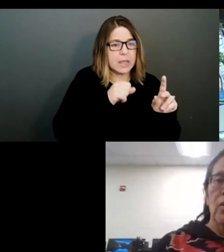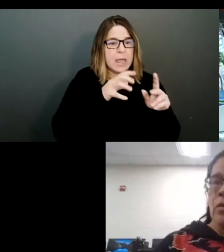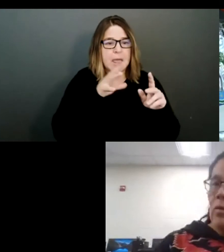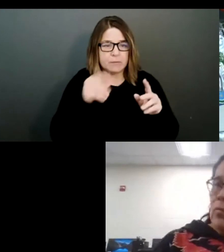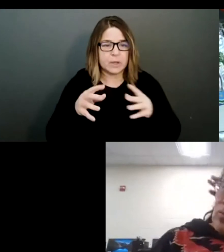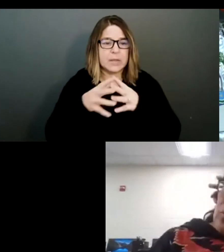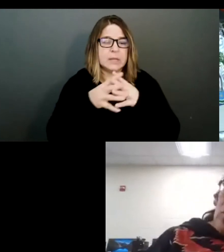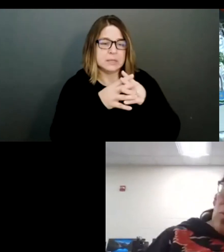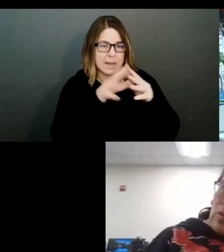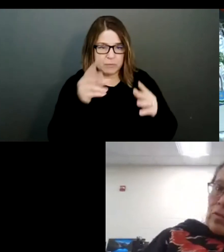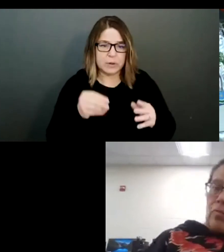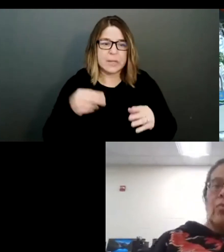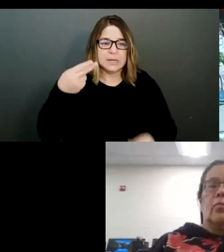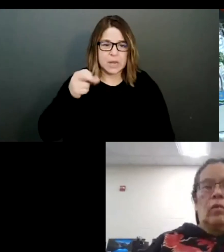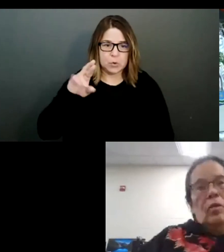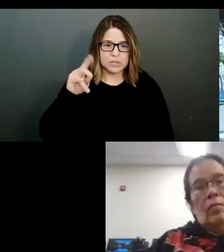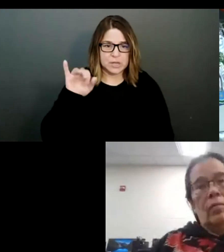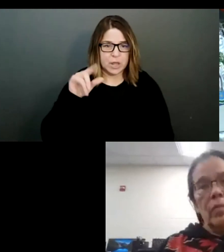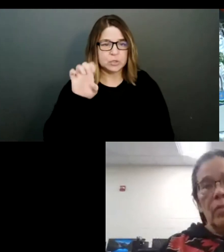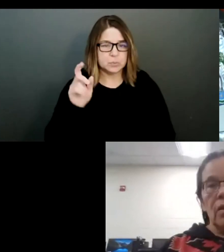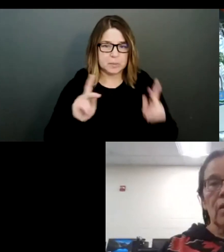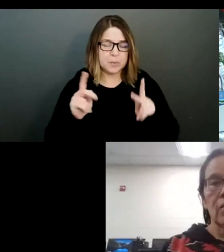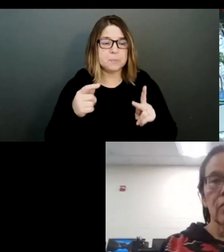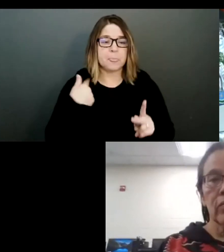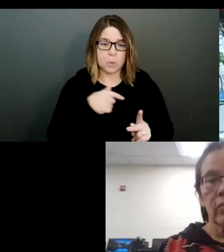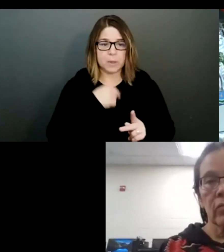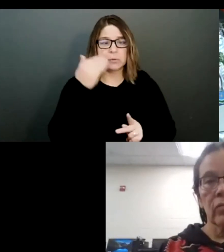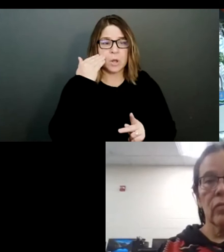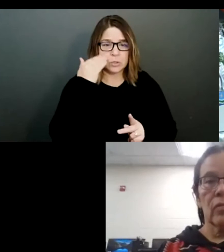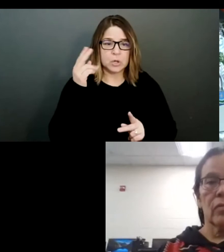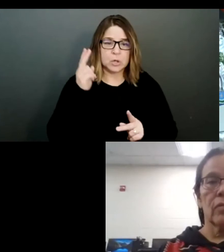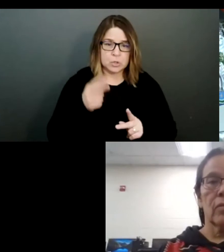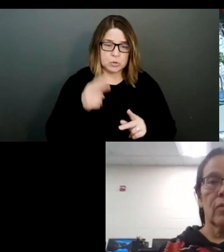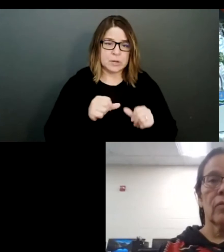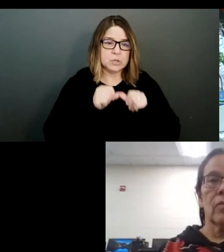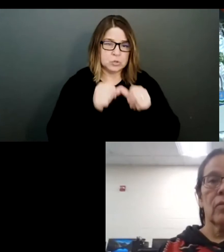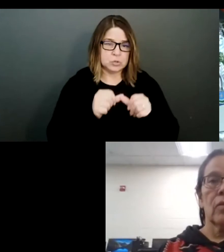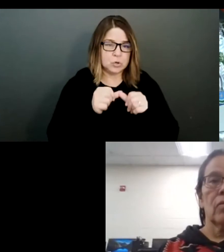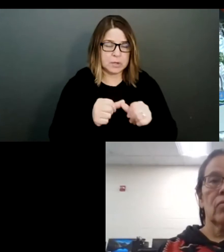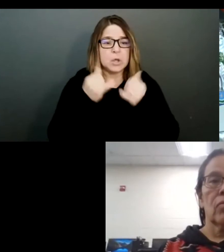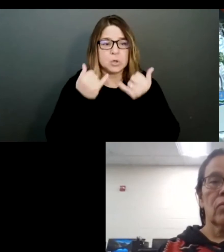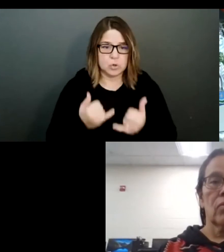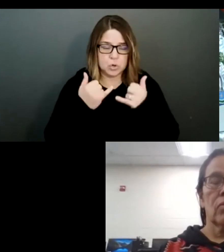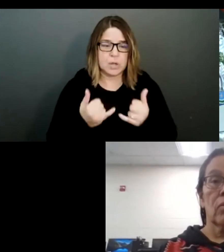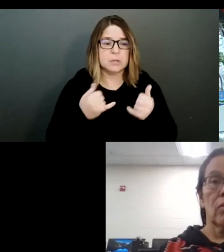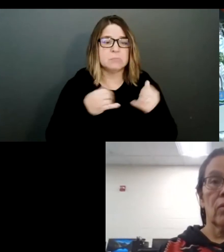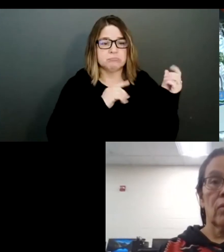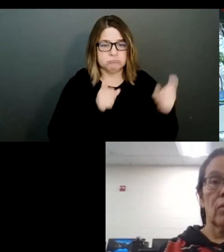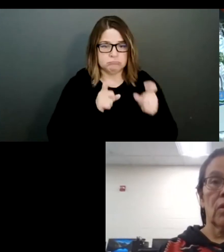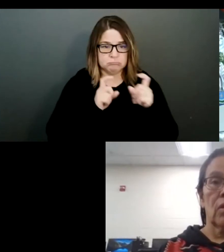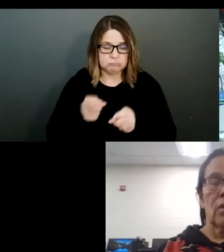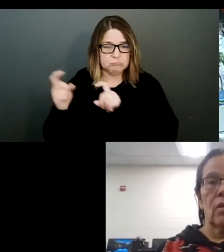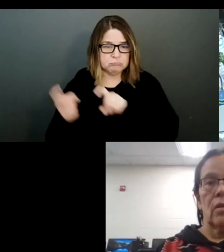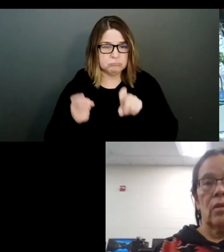people. So we acknowledge the historic, enduring, and current contributions and